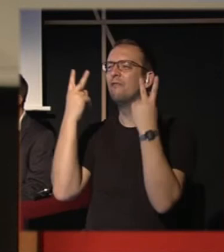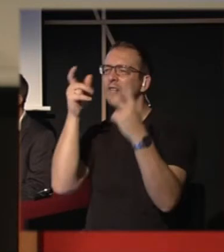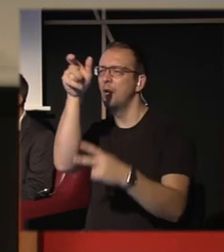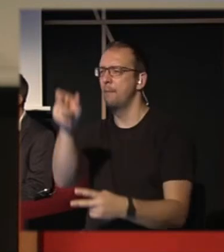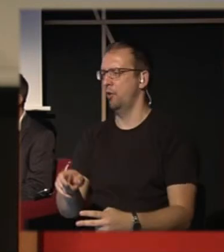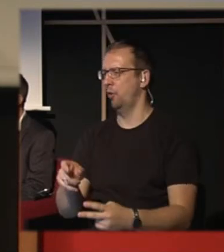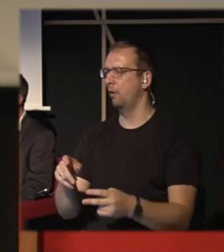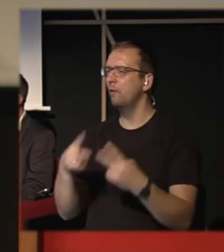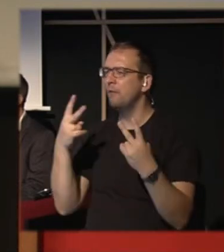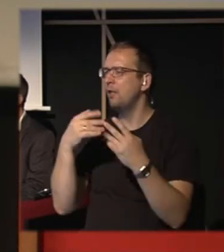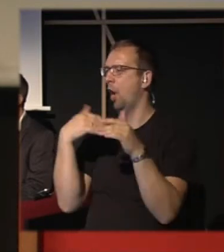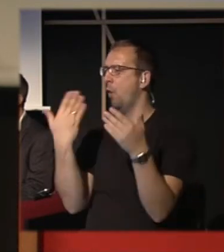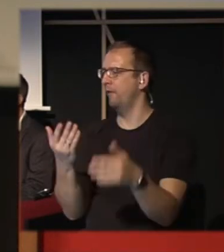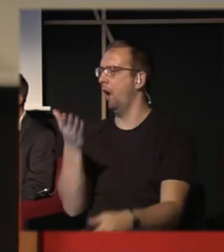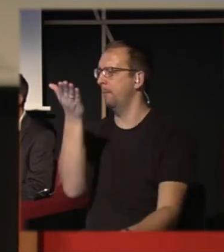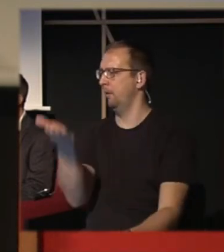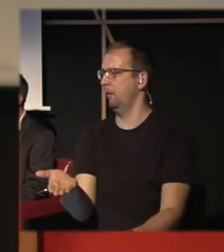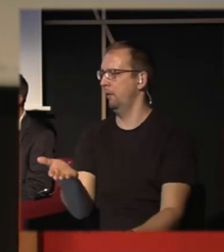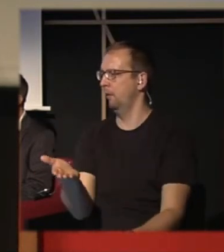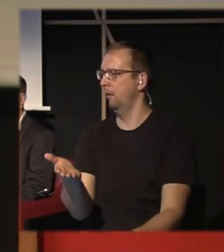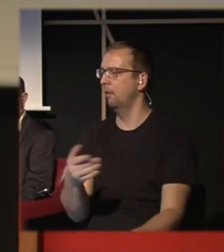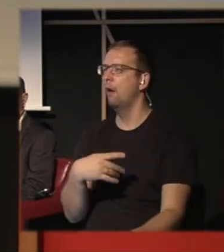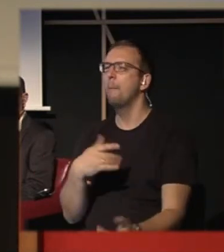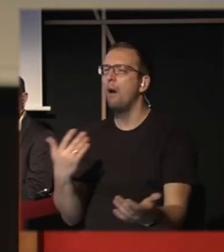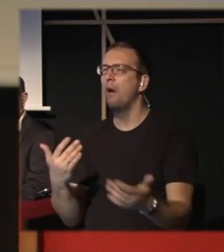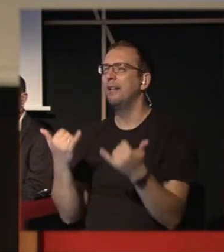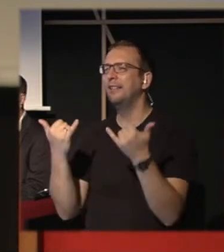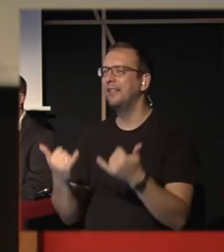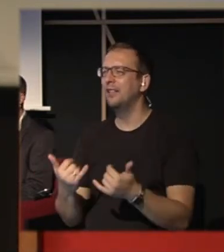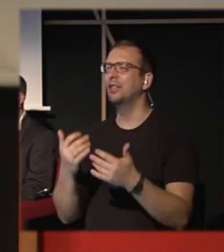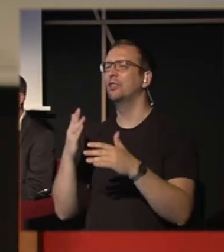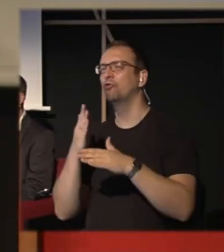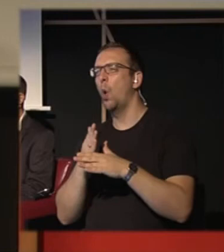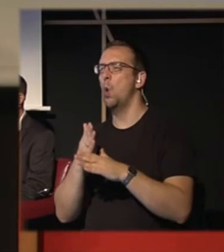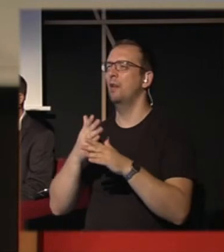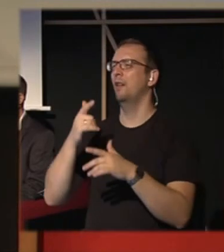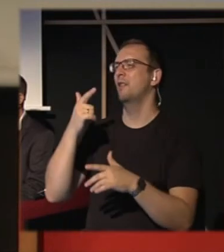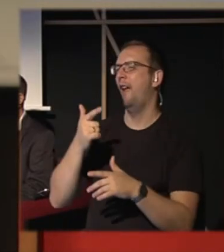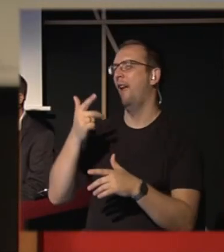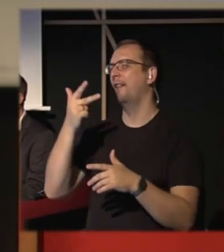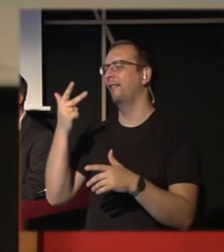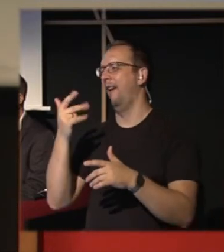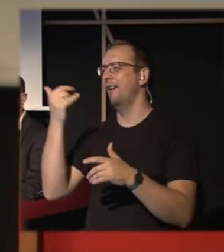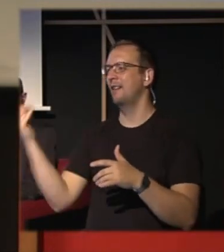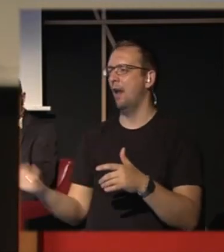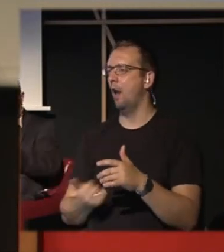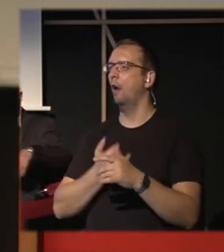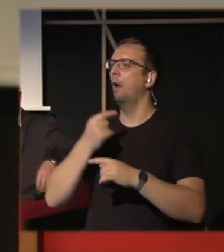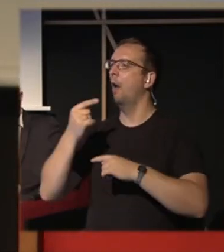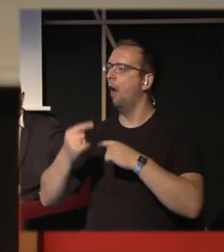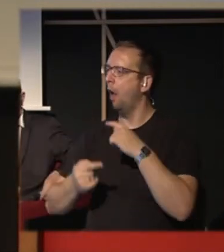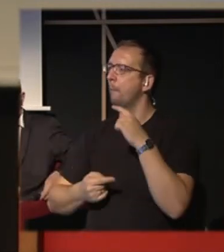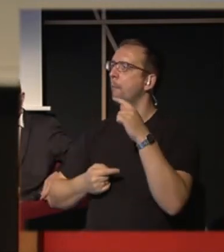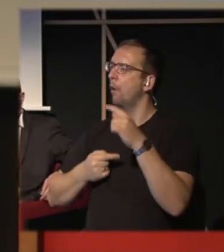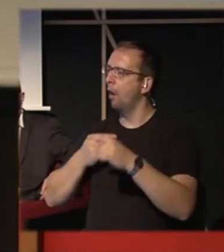was implemented. We had some countries like Sweden and other ones who were very good, very on the forefront of matters, so to